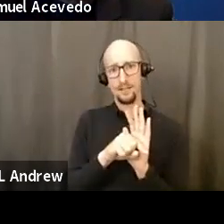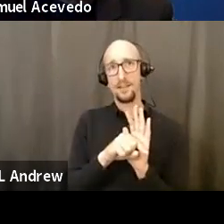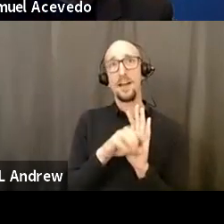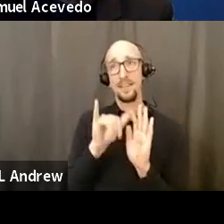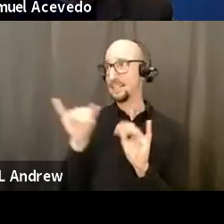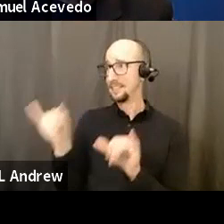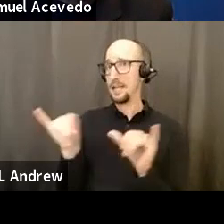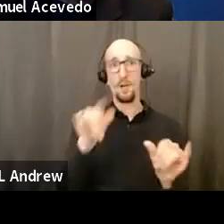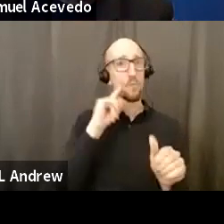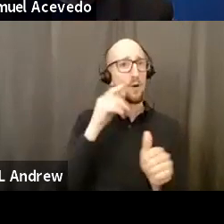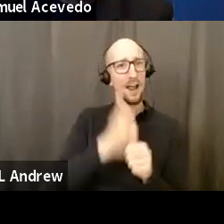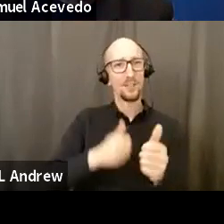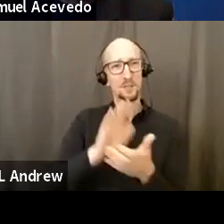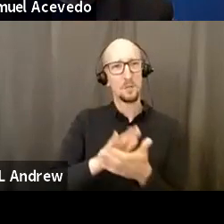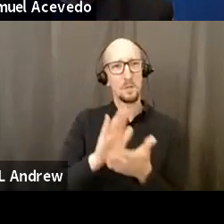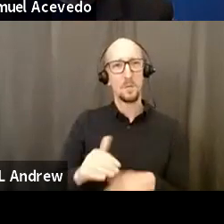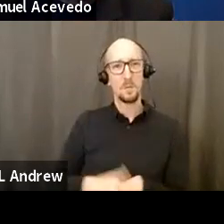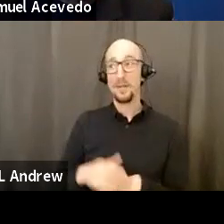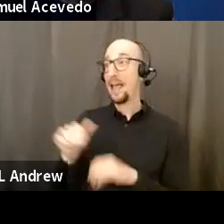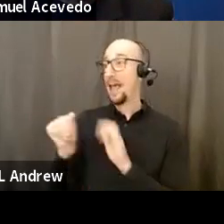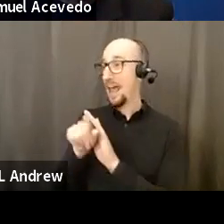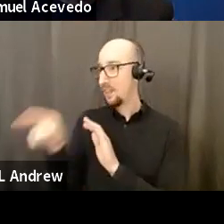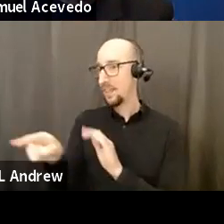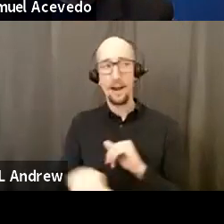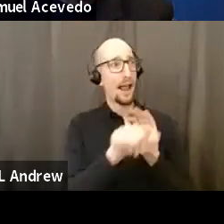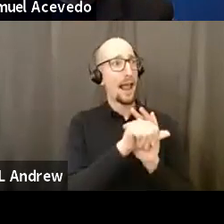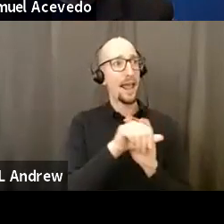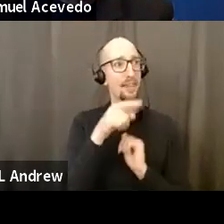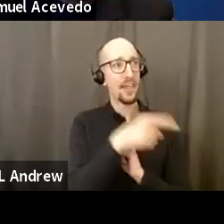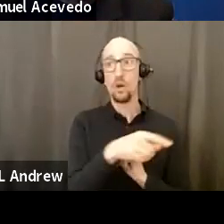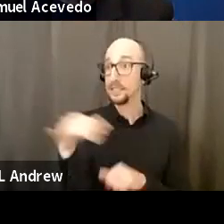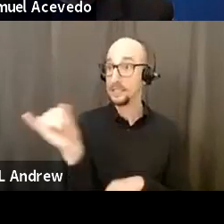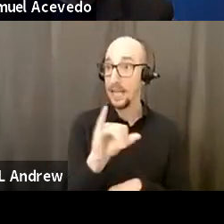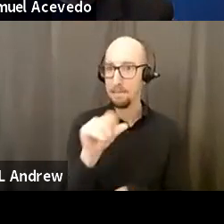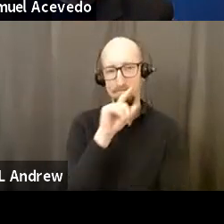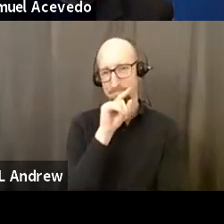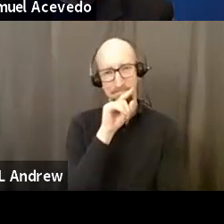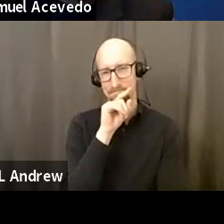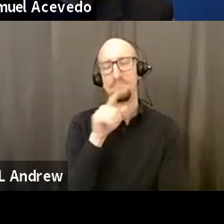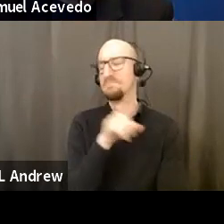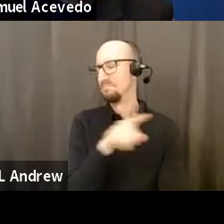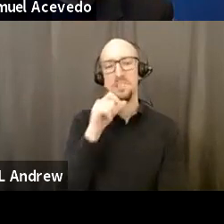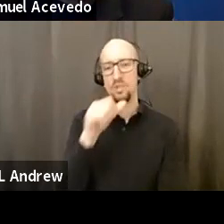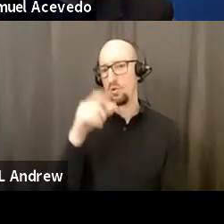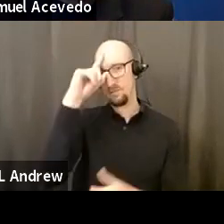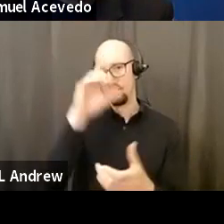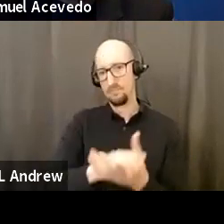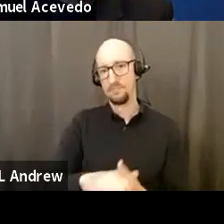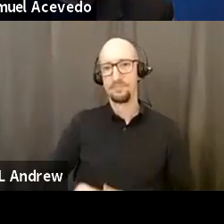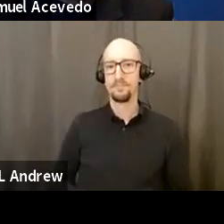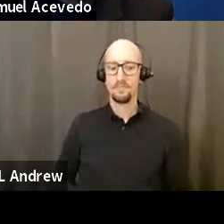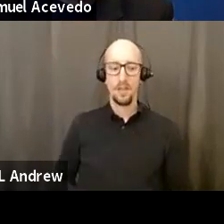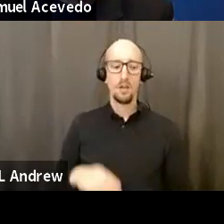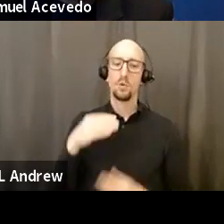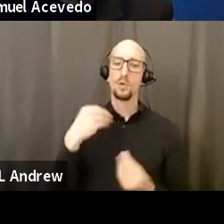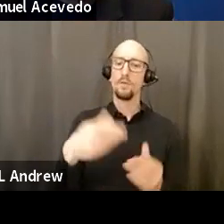from school to school. So if that's what you mean, then yes, I guess I'll give a specific